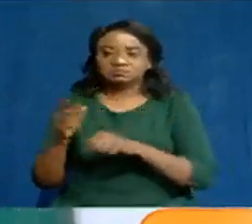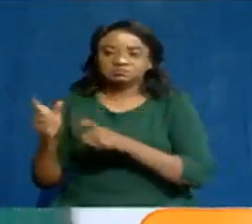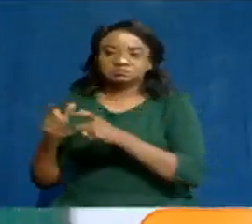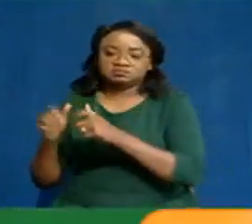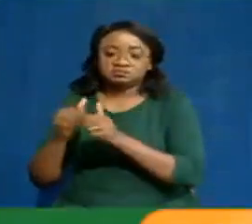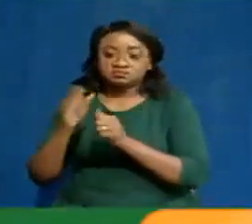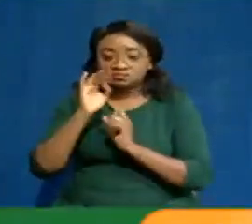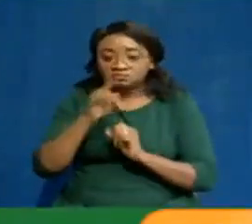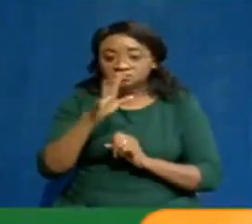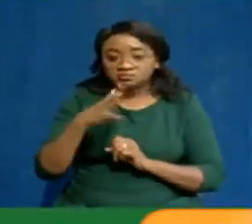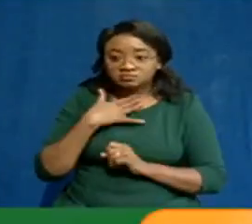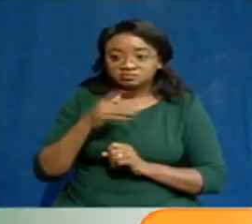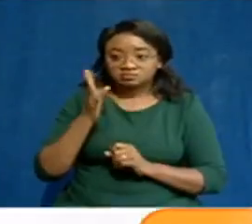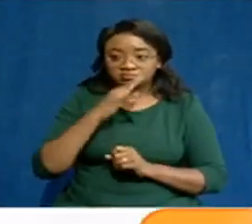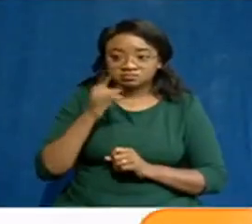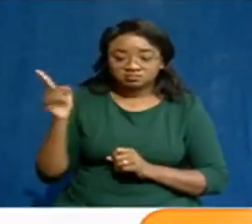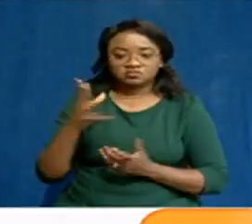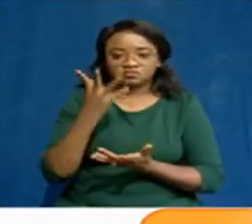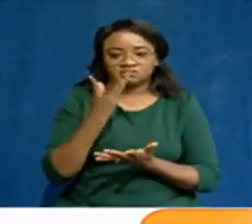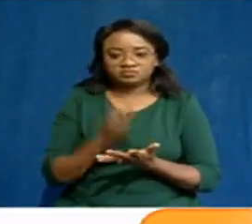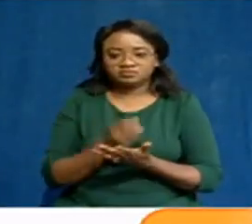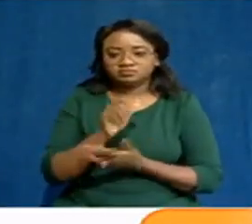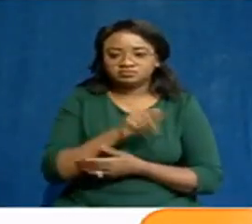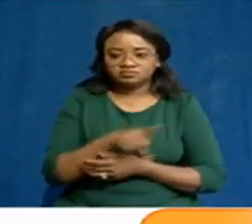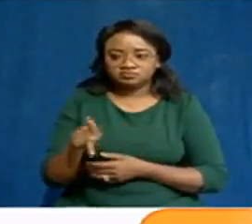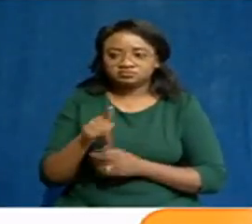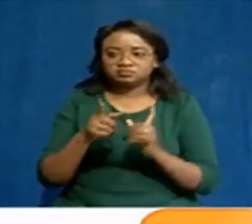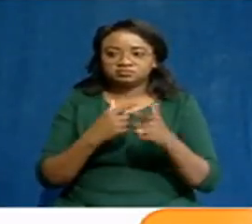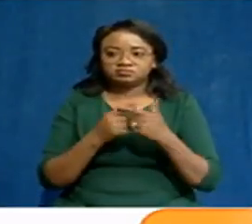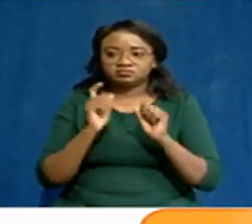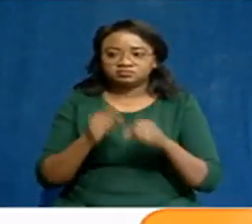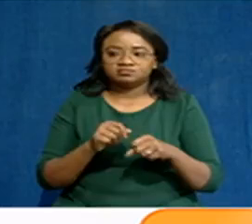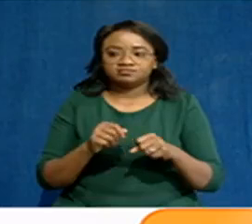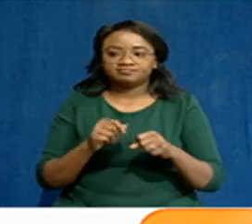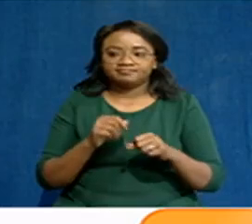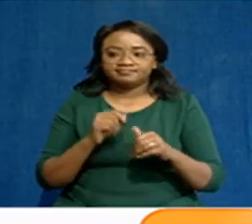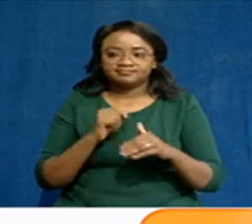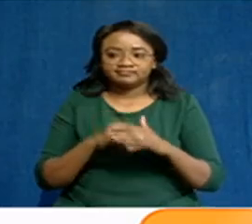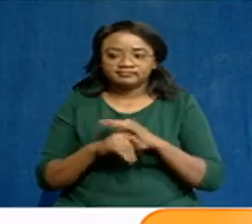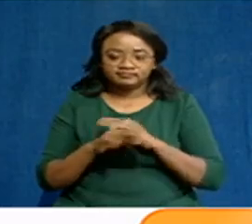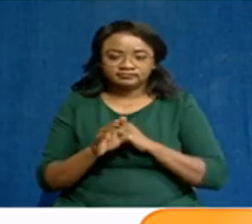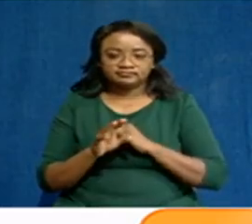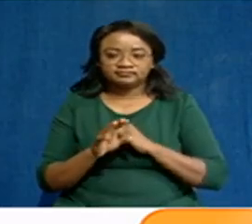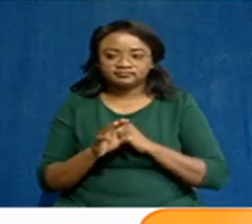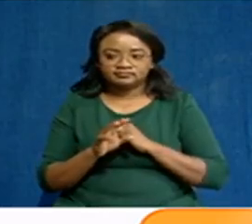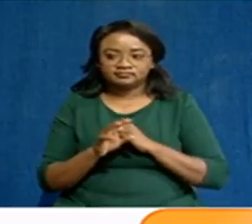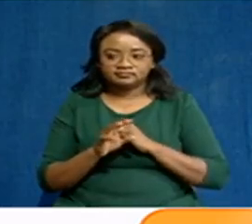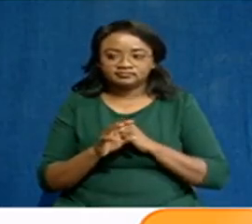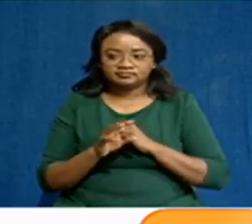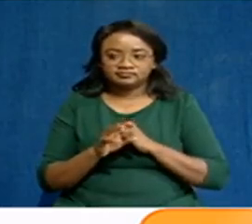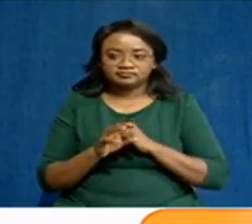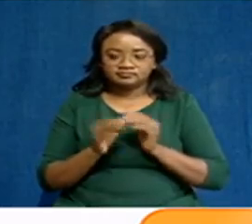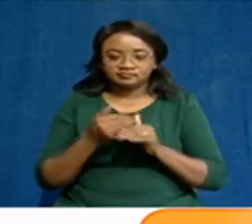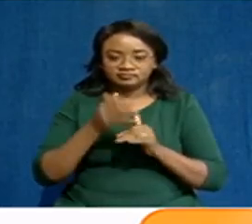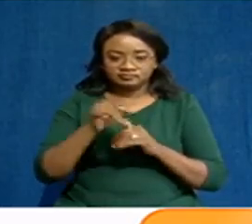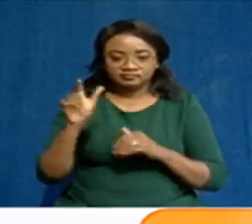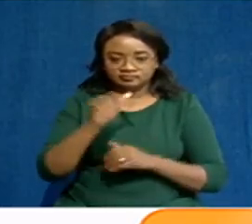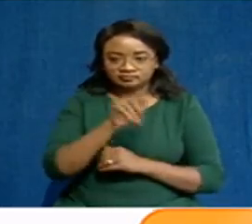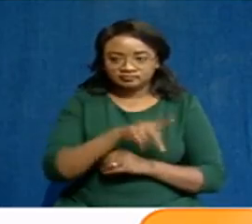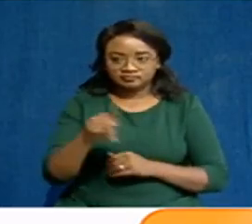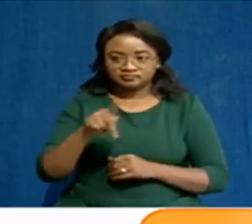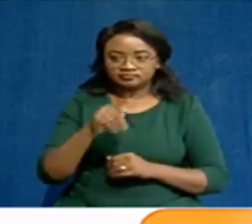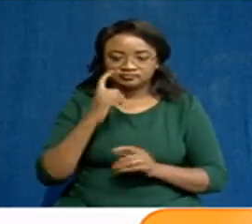collected only need to download the app, log into it, and through GPS integration, the app picks the location and